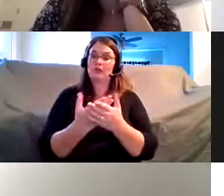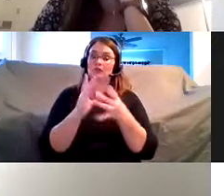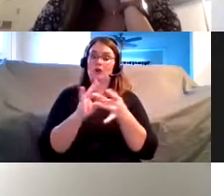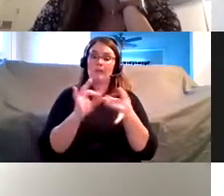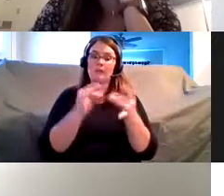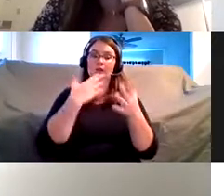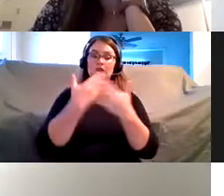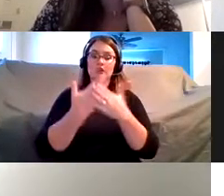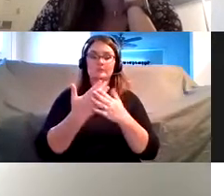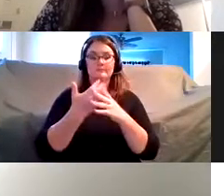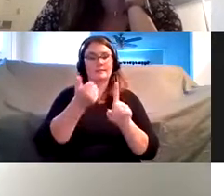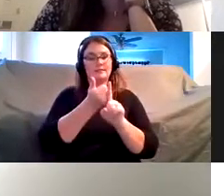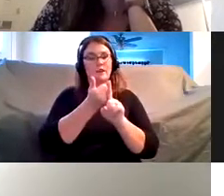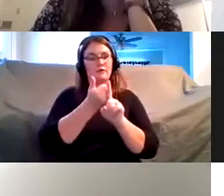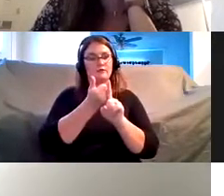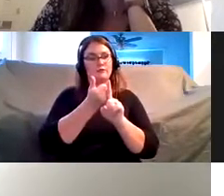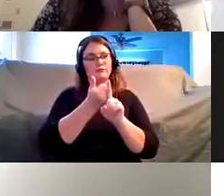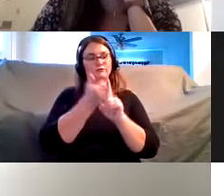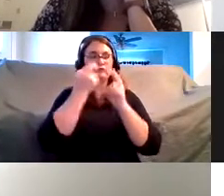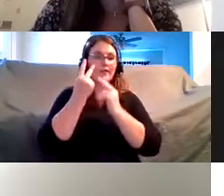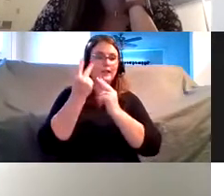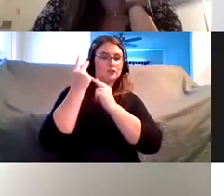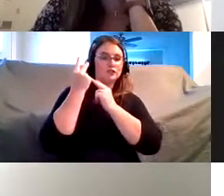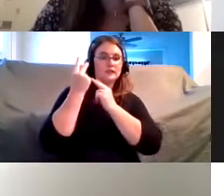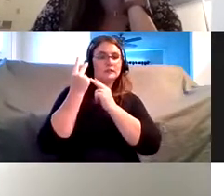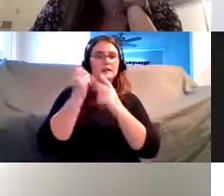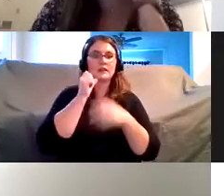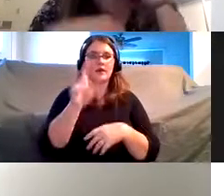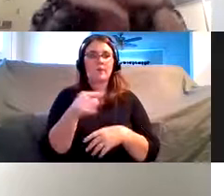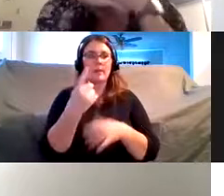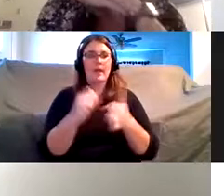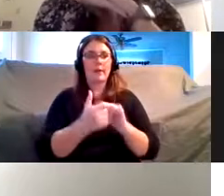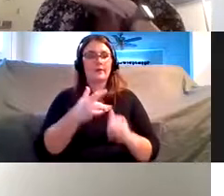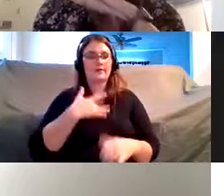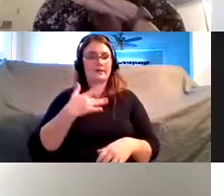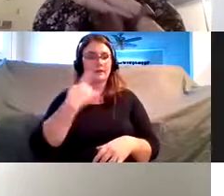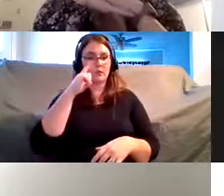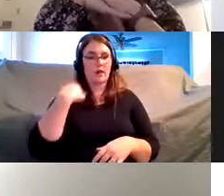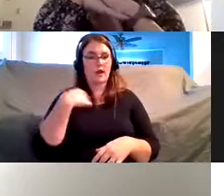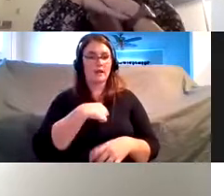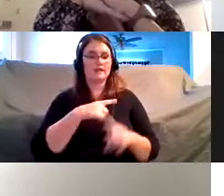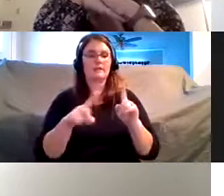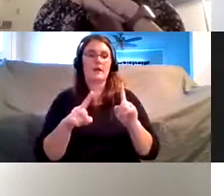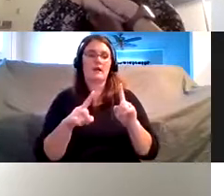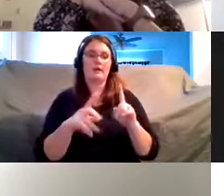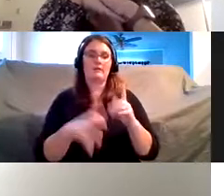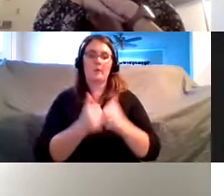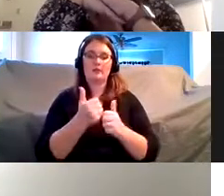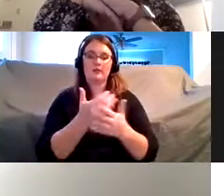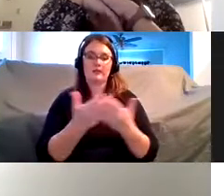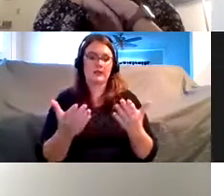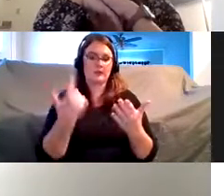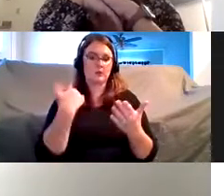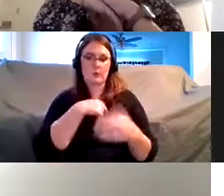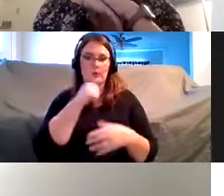That it's not just how it feels on us, but sometimes we, because most of the things are unconscious, we tend to do